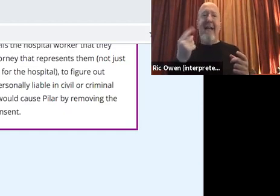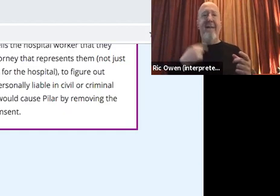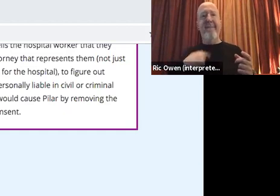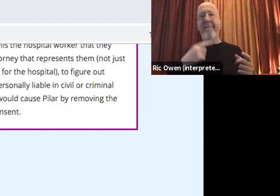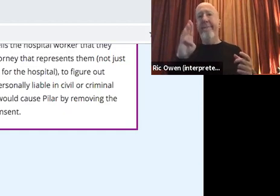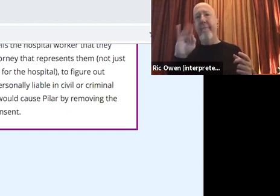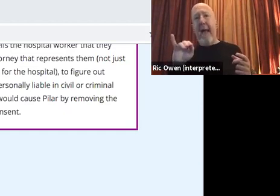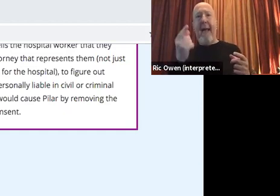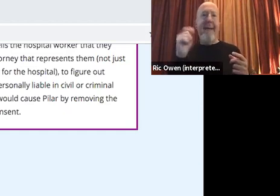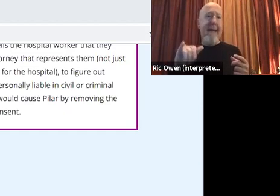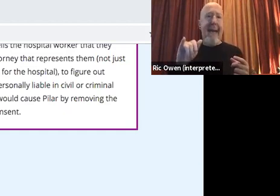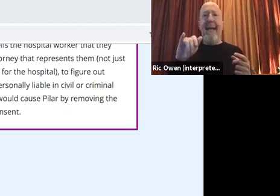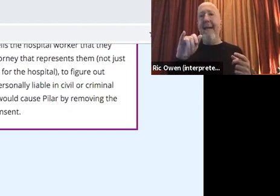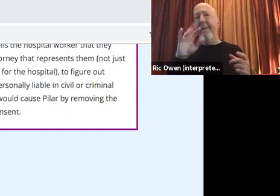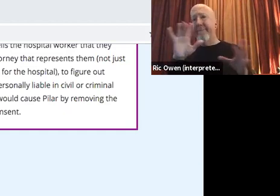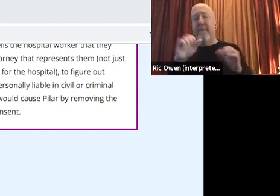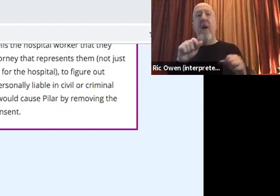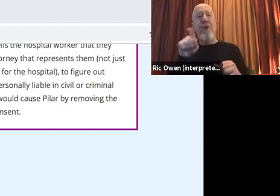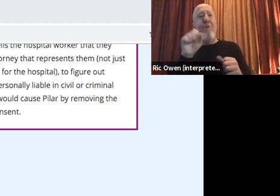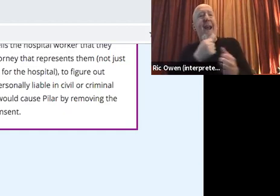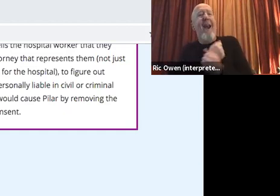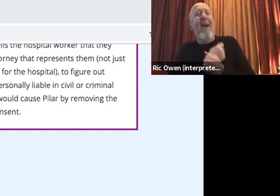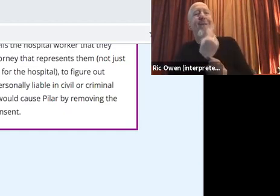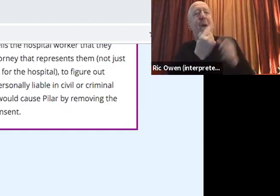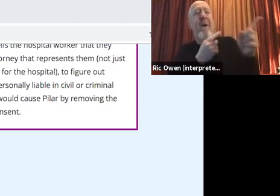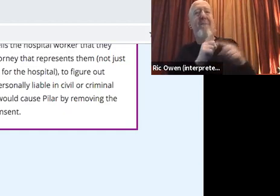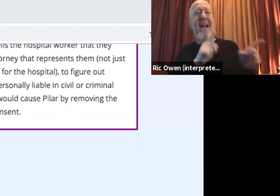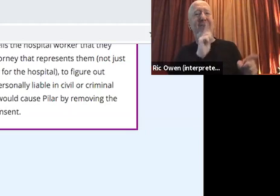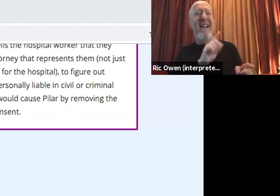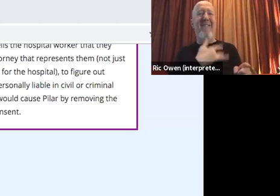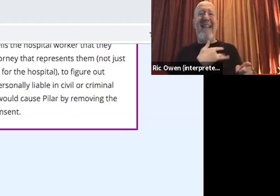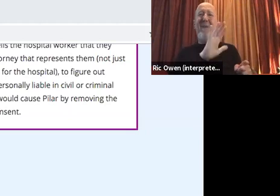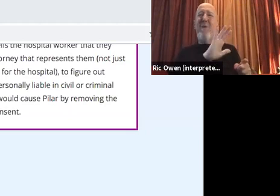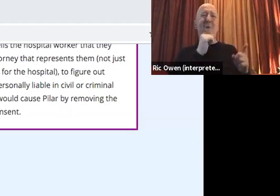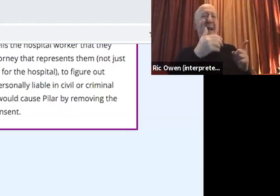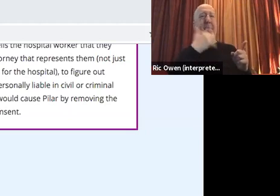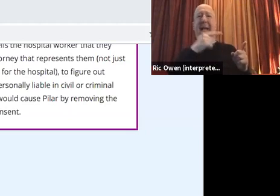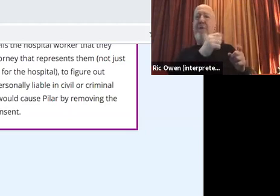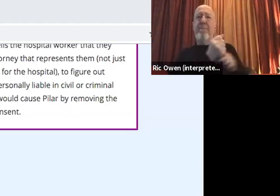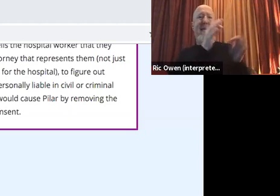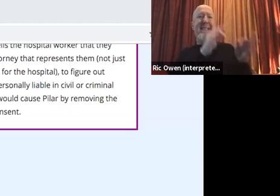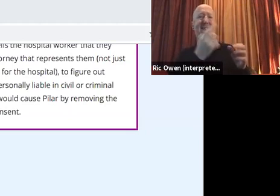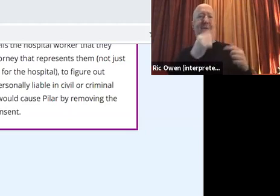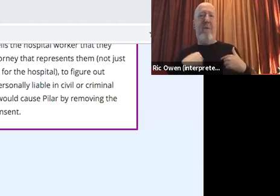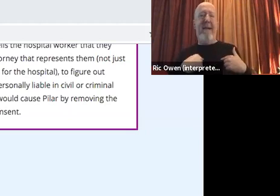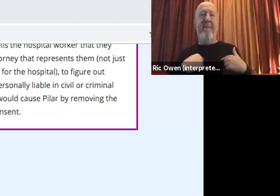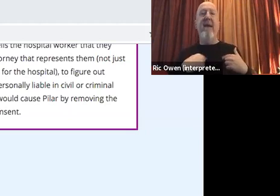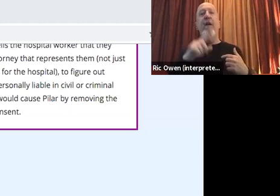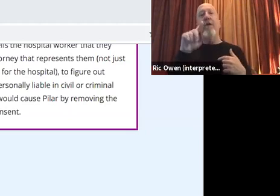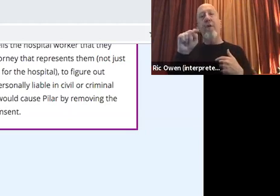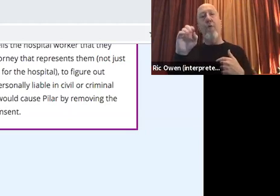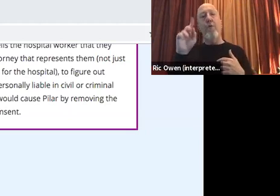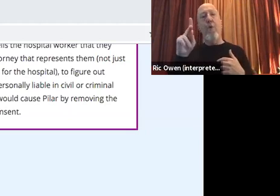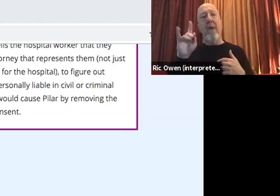can love someone, but not feel like they're in the best position to make decisions for you. So the toolkit includes some things to think about when you're making